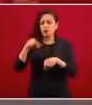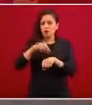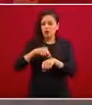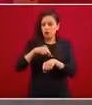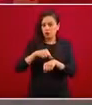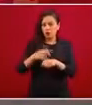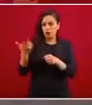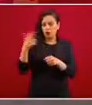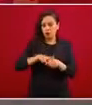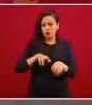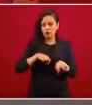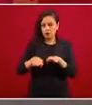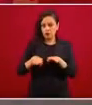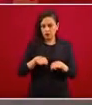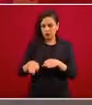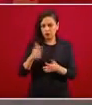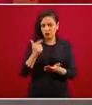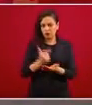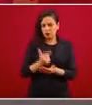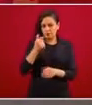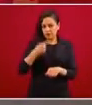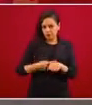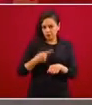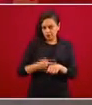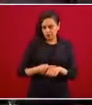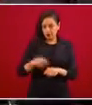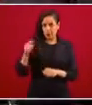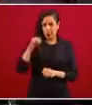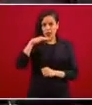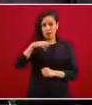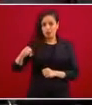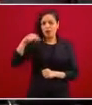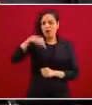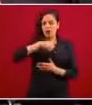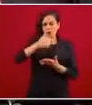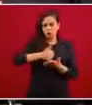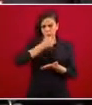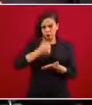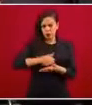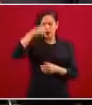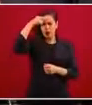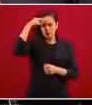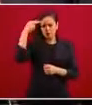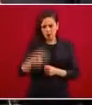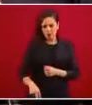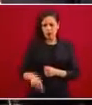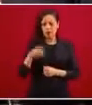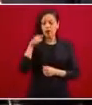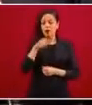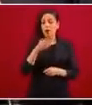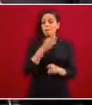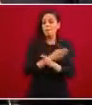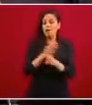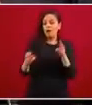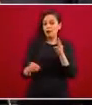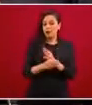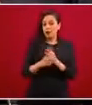protection equipment. And this, I'm asking you this because I interviewed some medical professionals who said